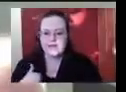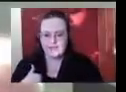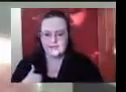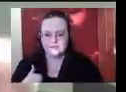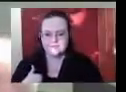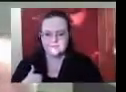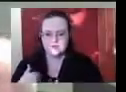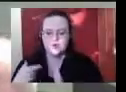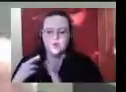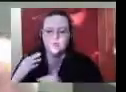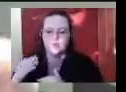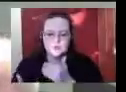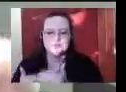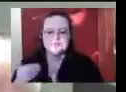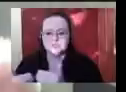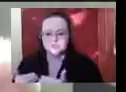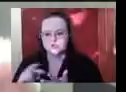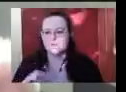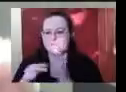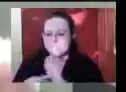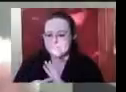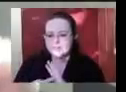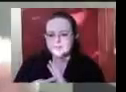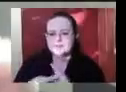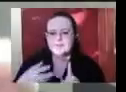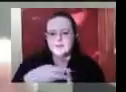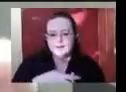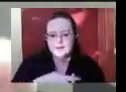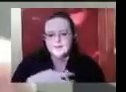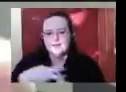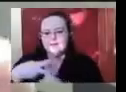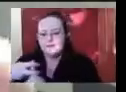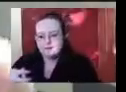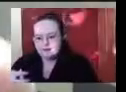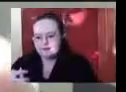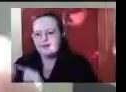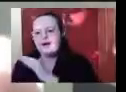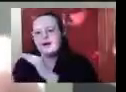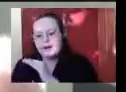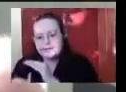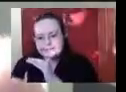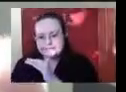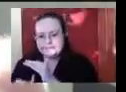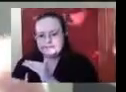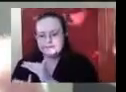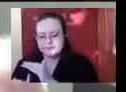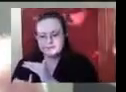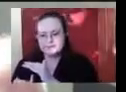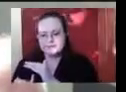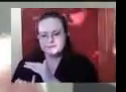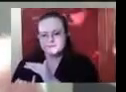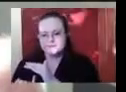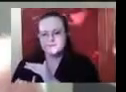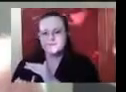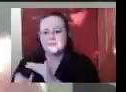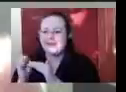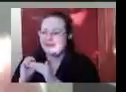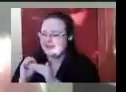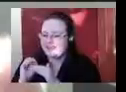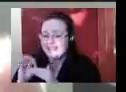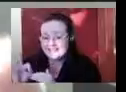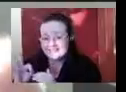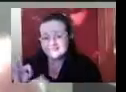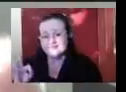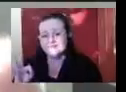the classroom, moving them to a designated area to isolate away from others, and then in the event it is a